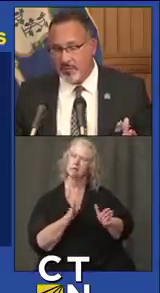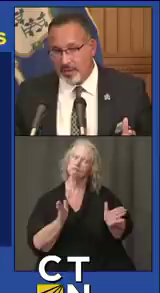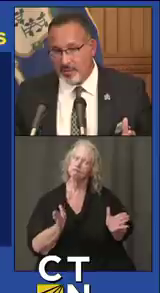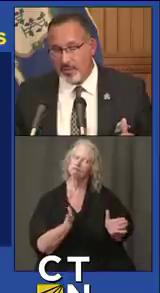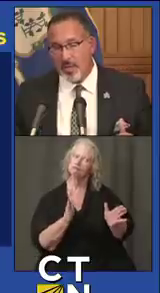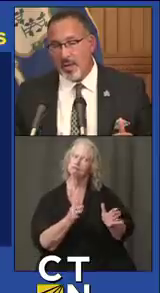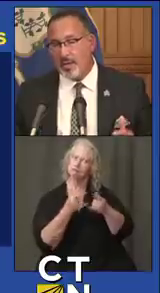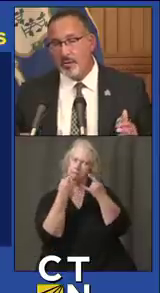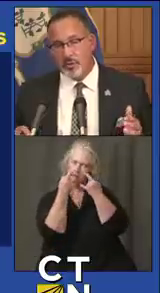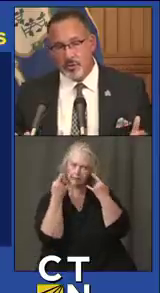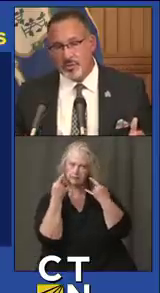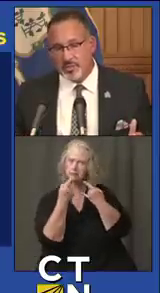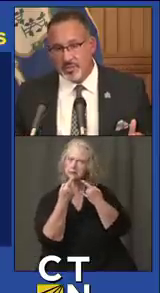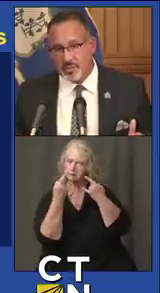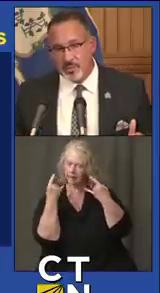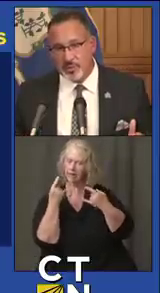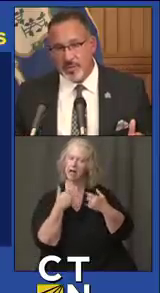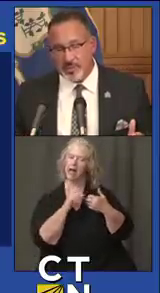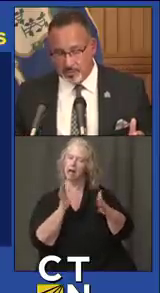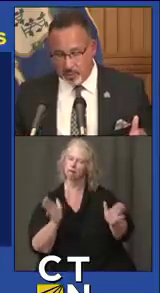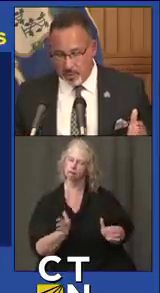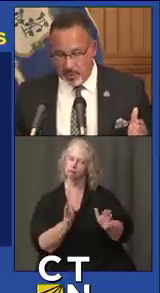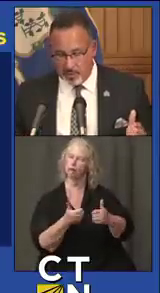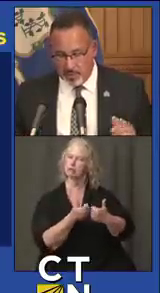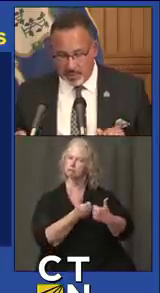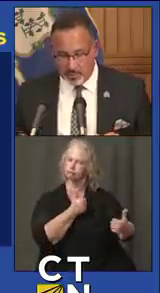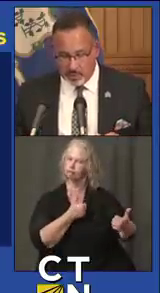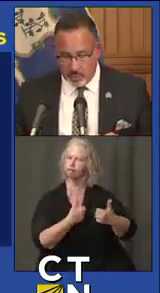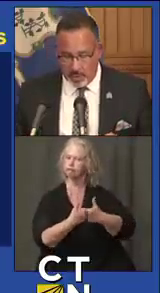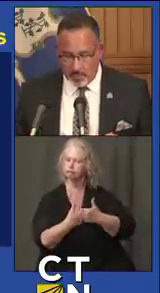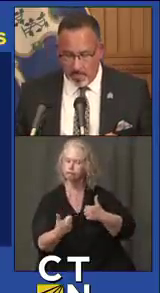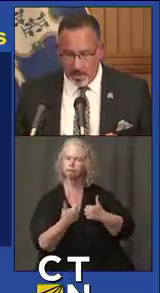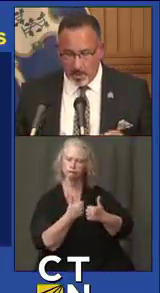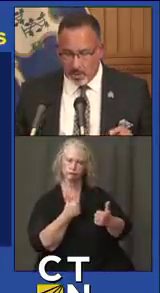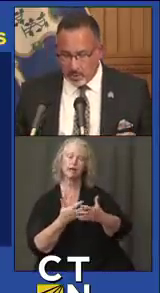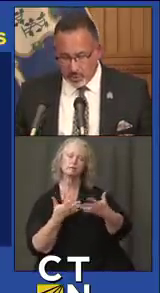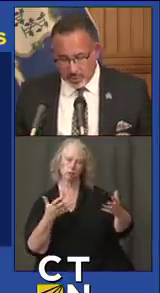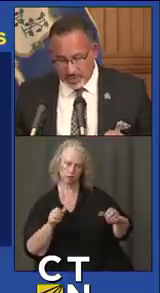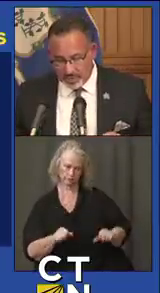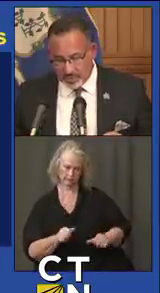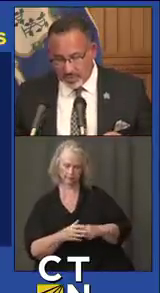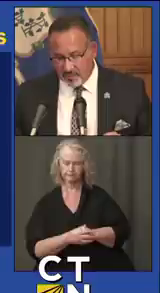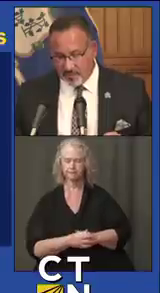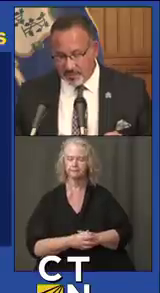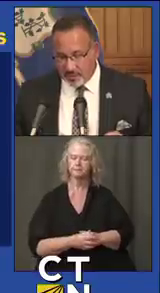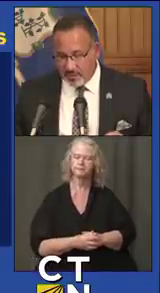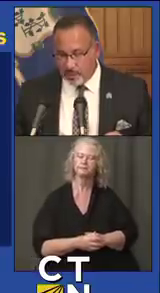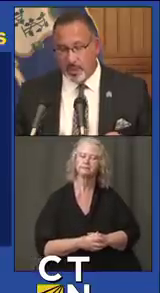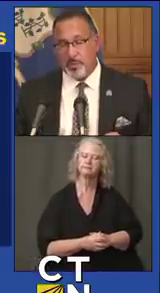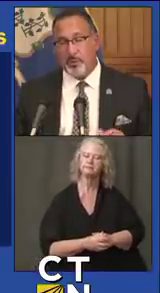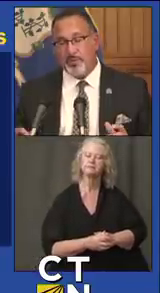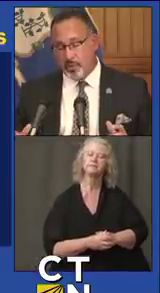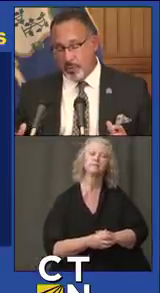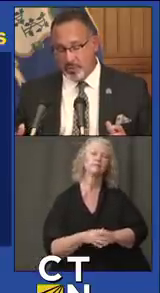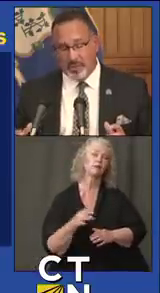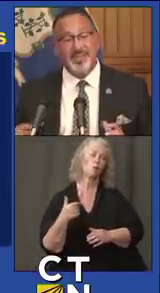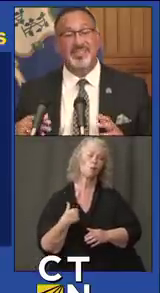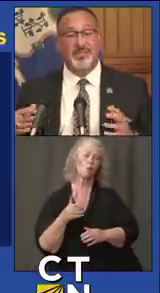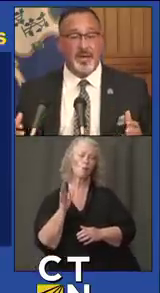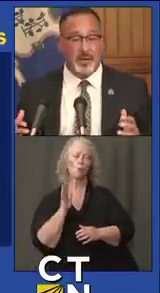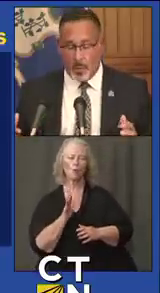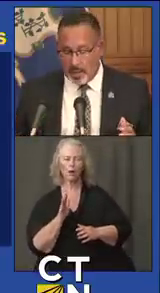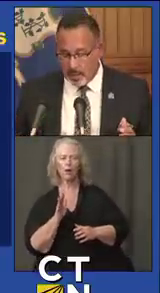mitigating factor, and social distancing as much as possible in the classrooms as well. Social distancing in facilities. We're going to be reviewing